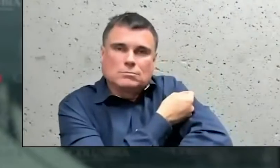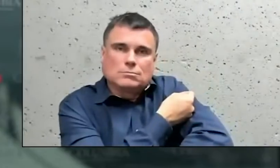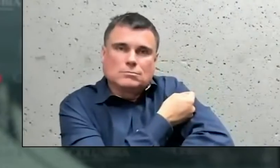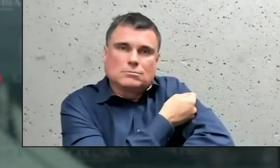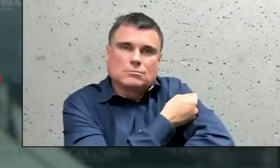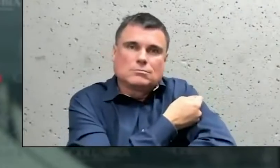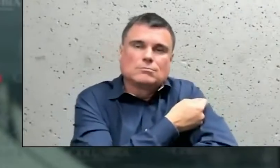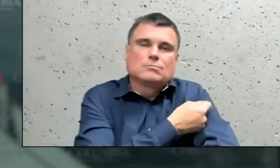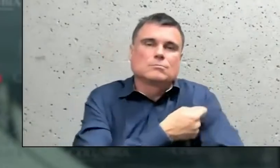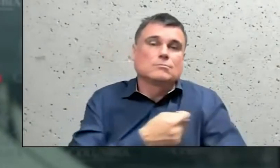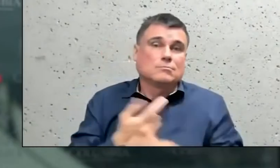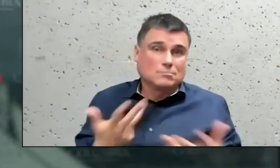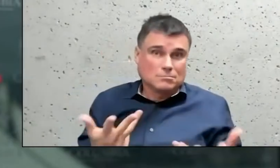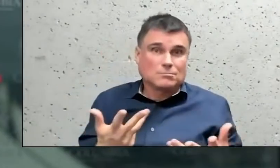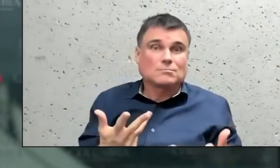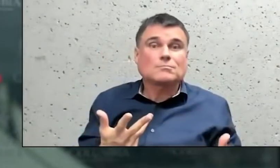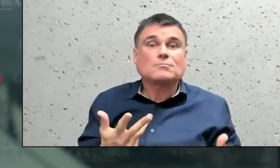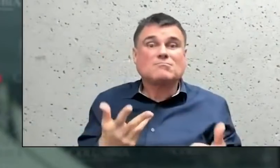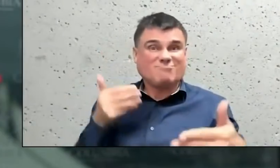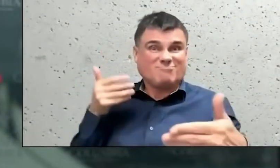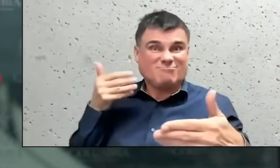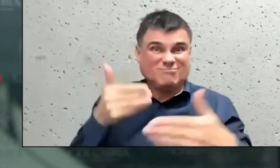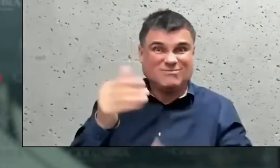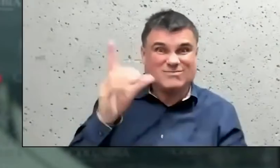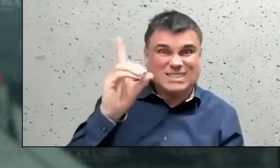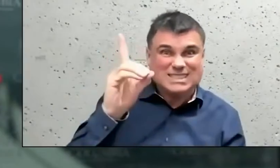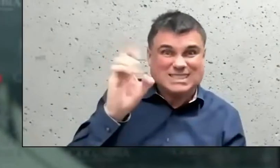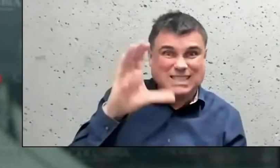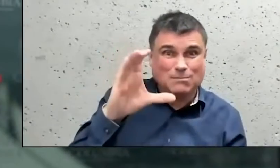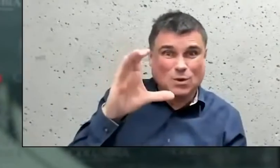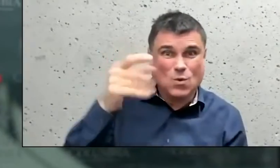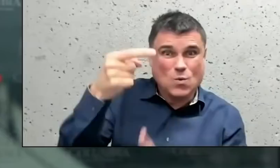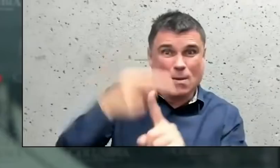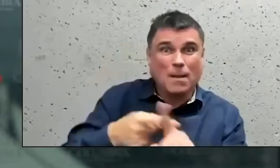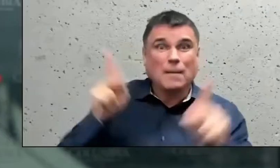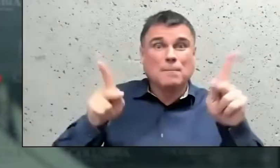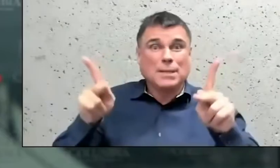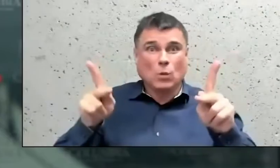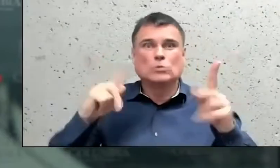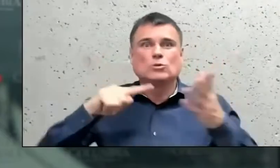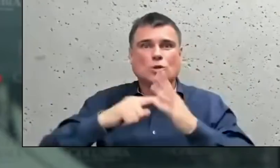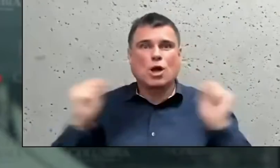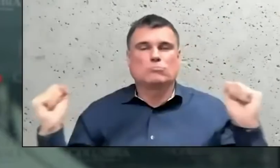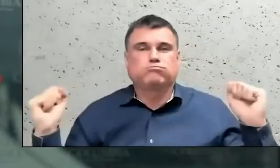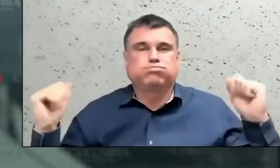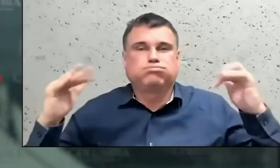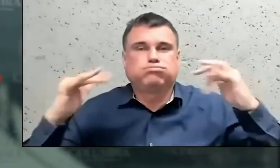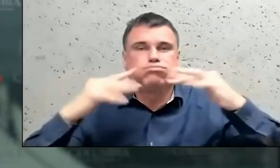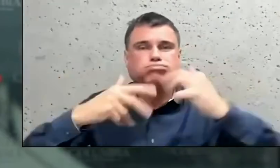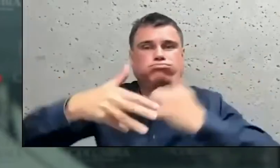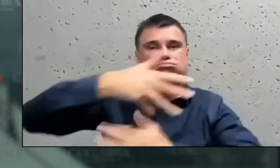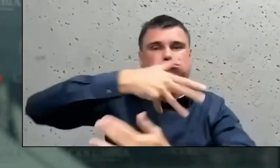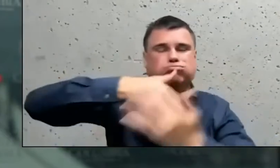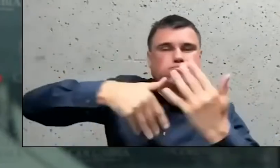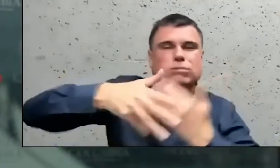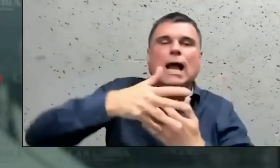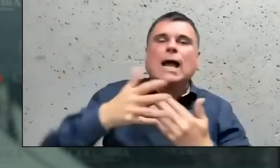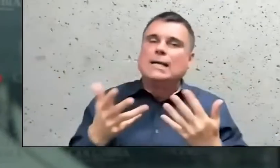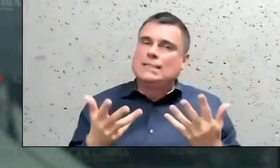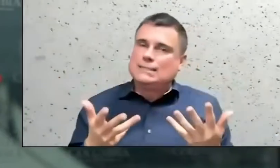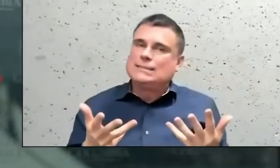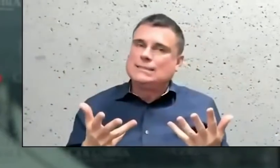is an important time of people coming together, and it makes it more important that we follow the guidance and the